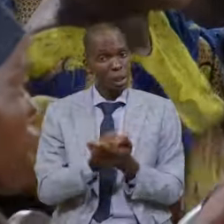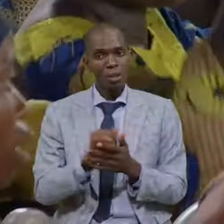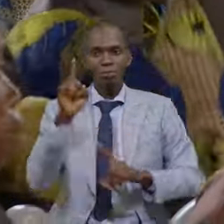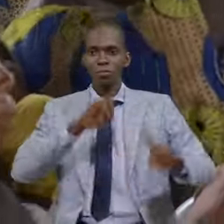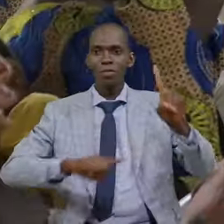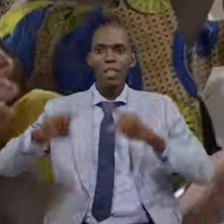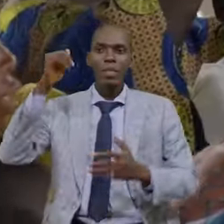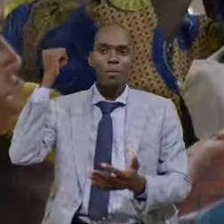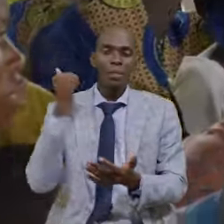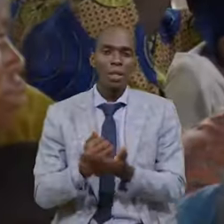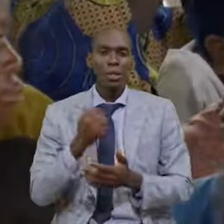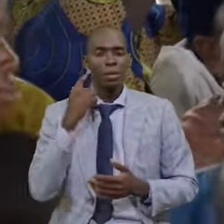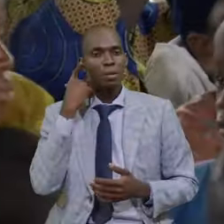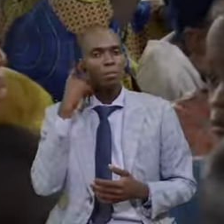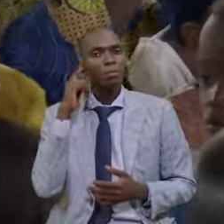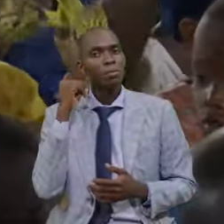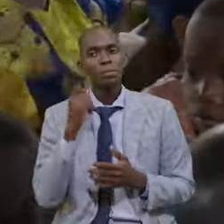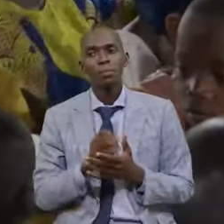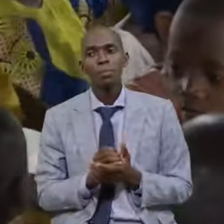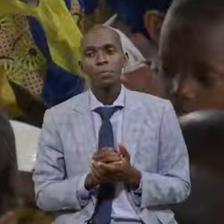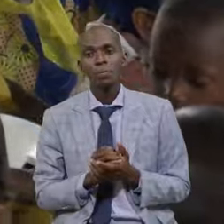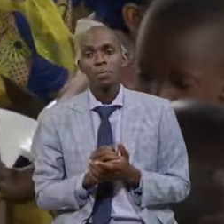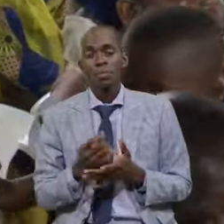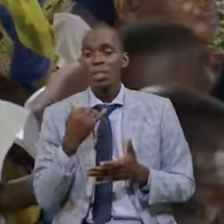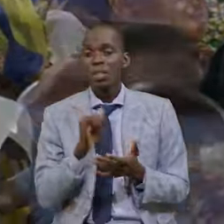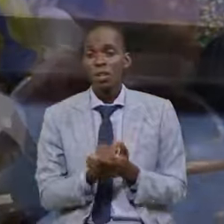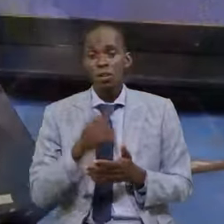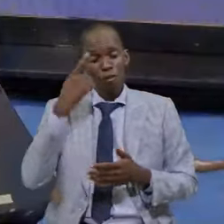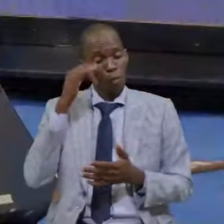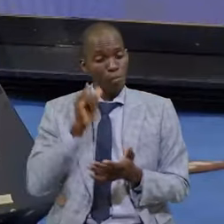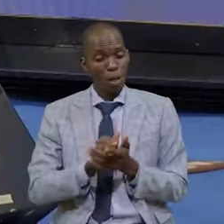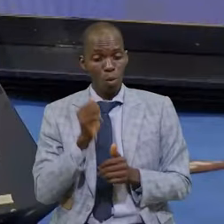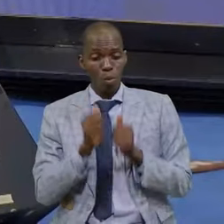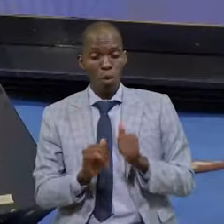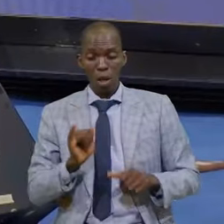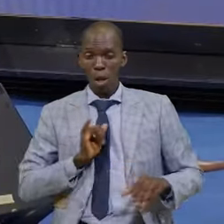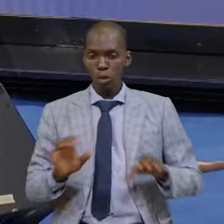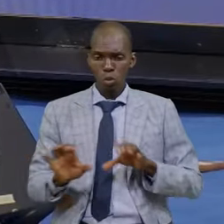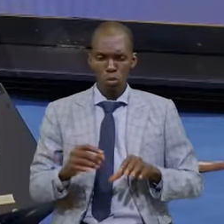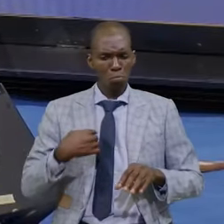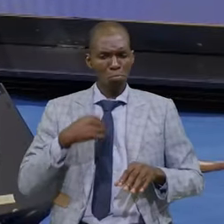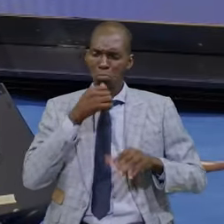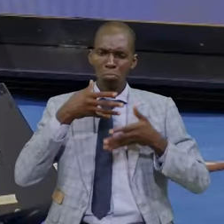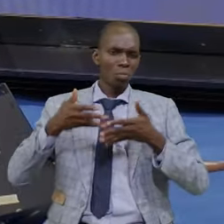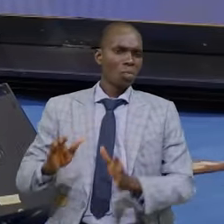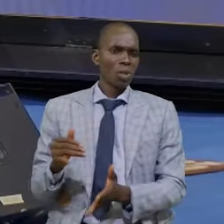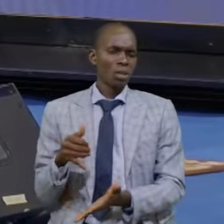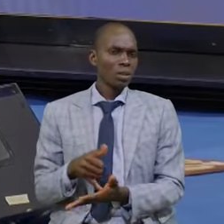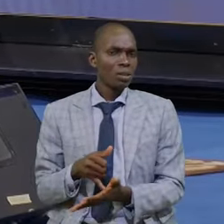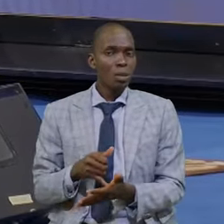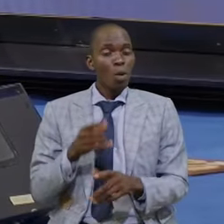amen. It said, for that which I do, I allow not. For what I